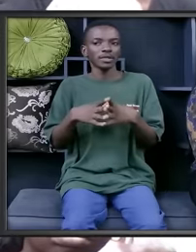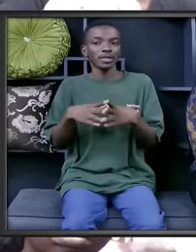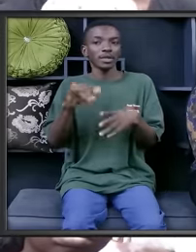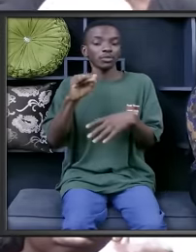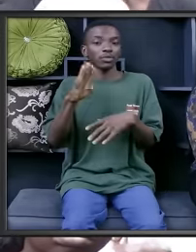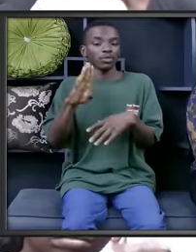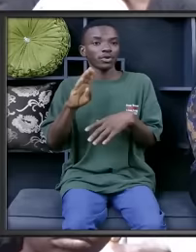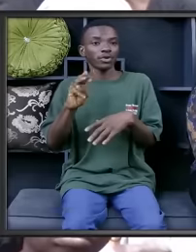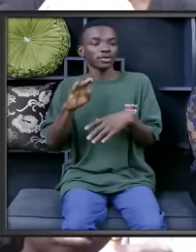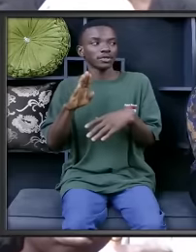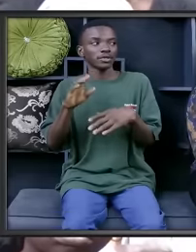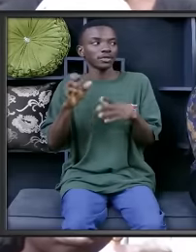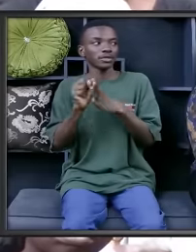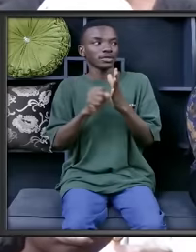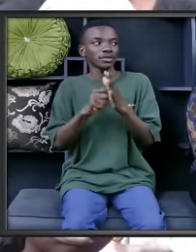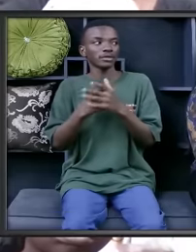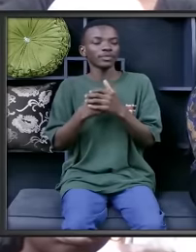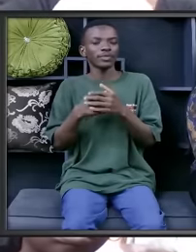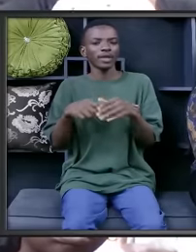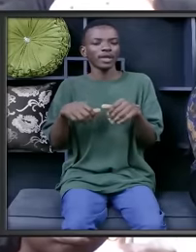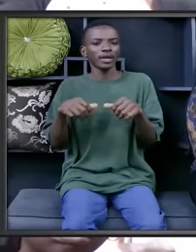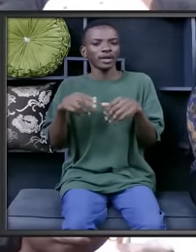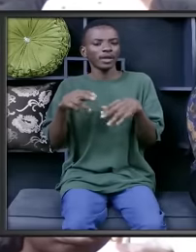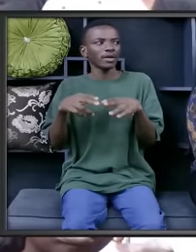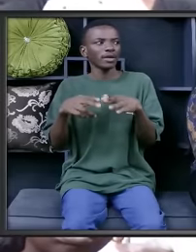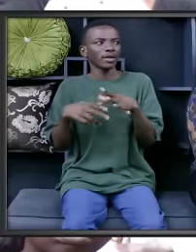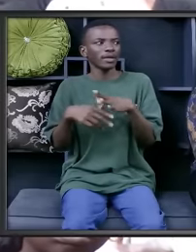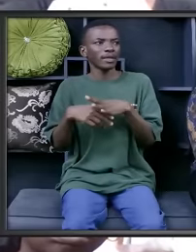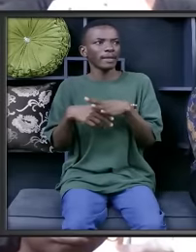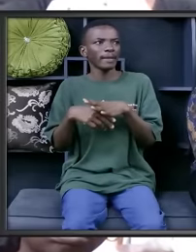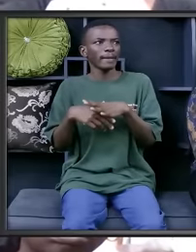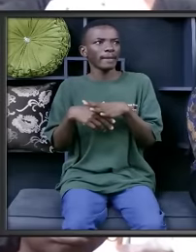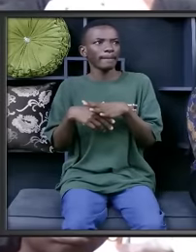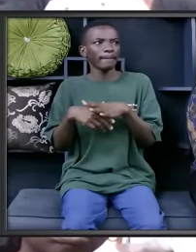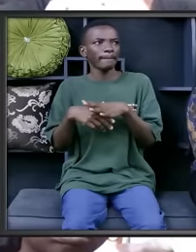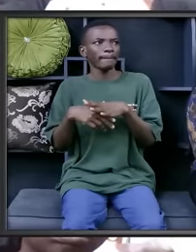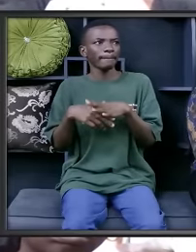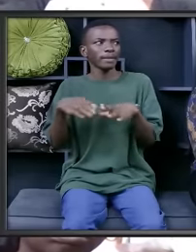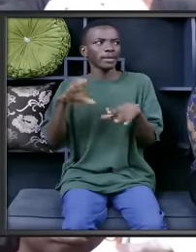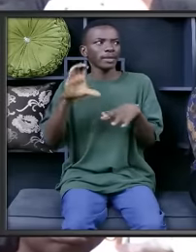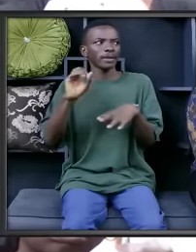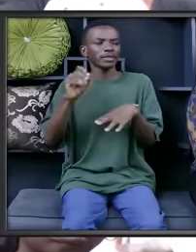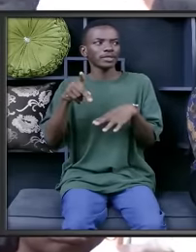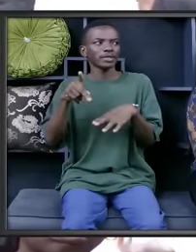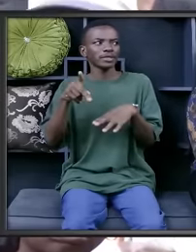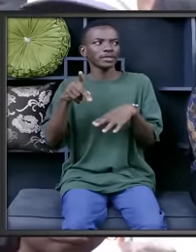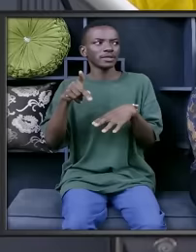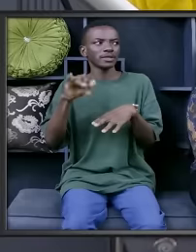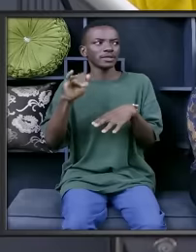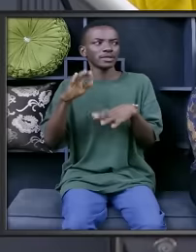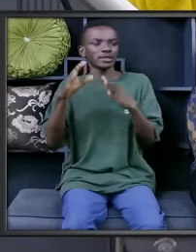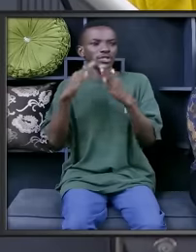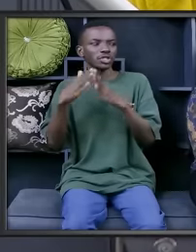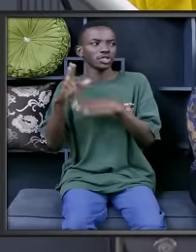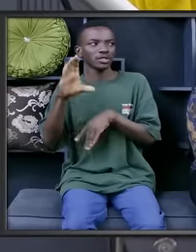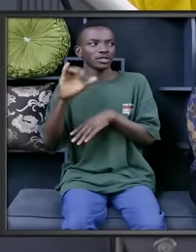Ebonyi State. Yes, sir. Okay, continue. So he come for Dr. Commissioner for what? Oh, Capital City. Commissioner for Capital